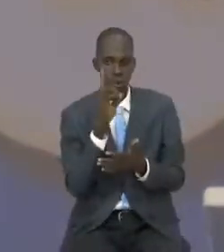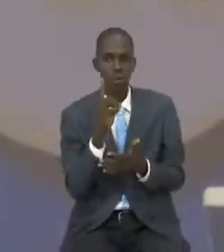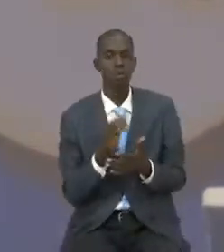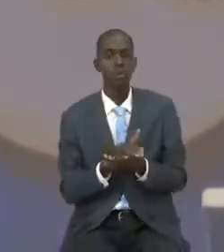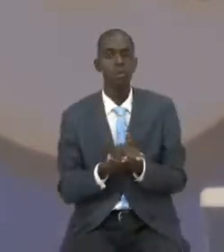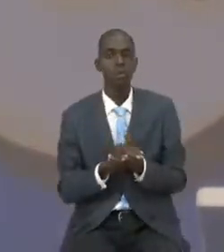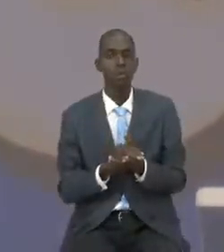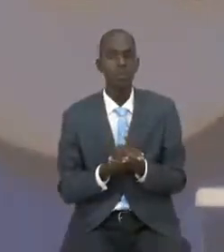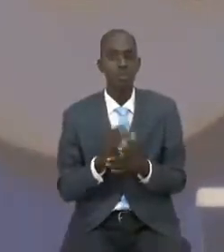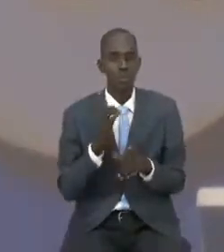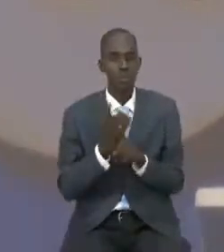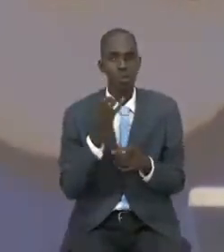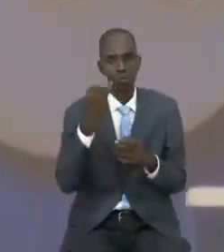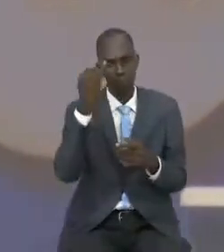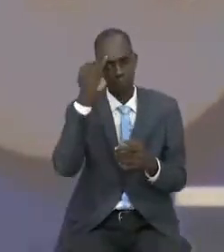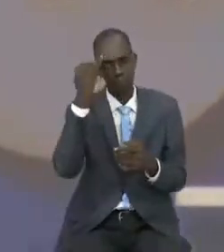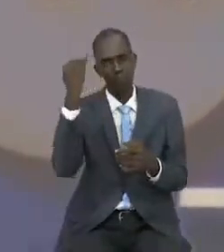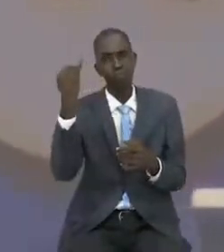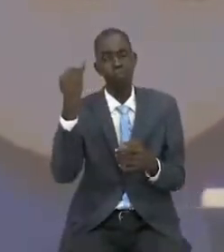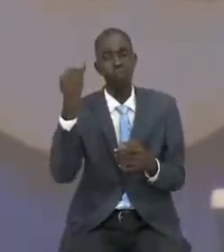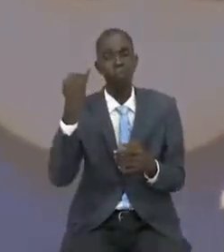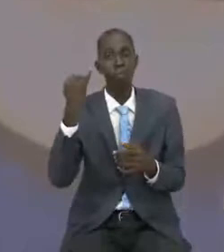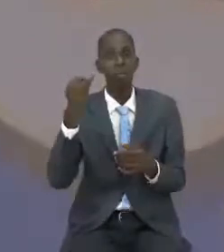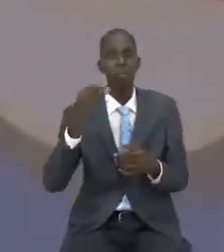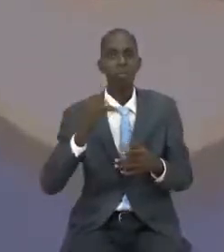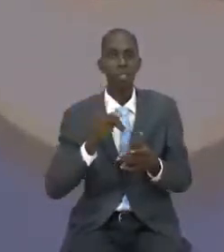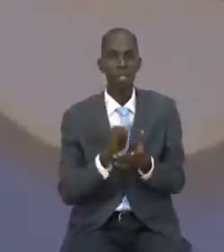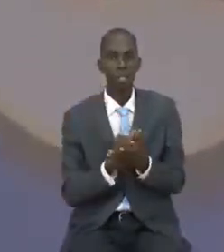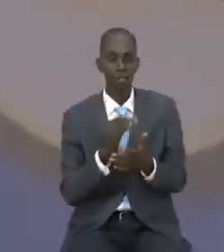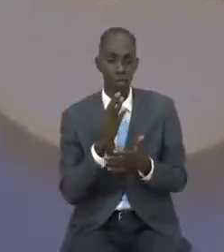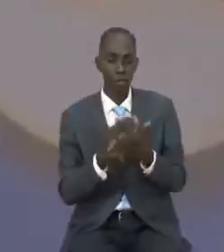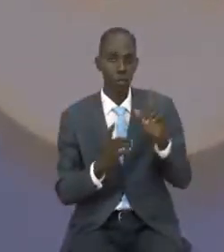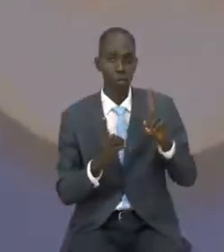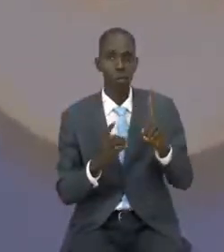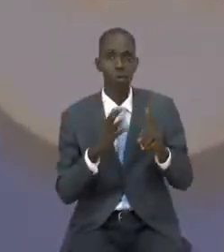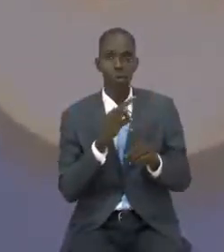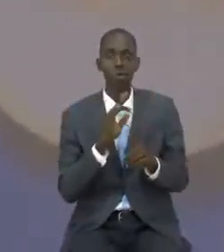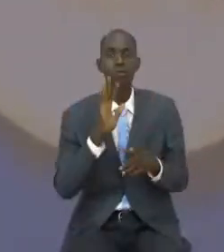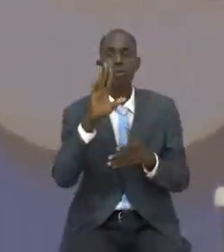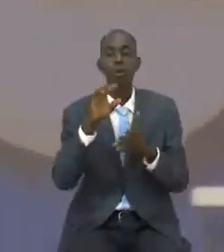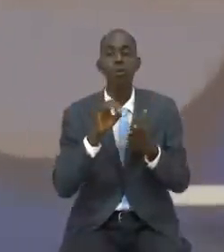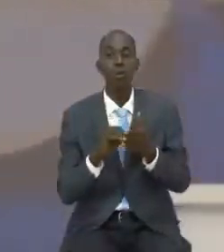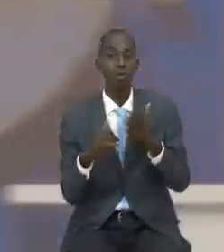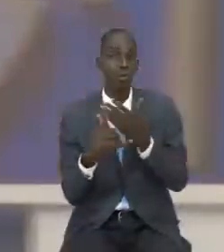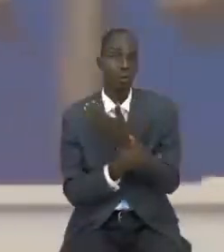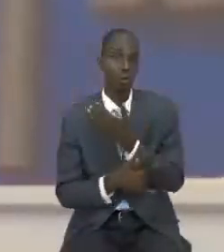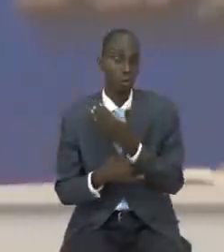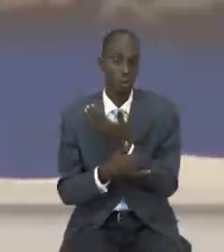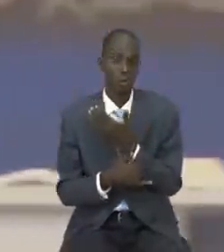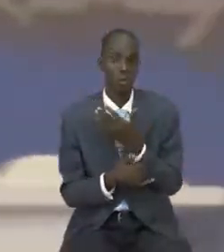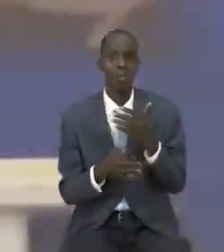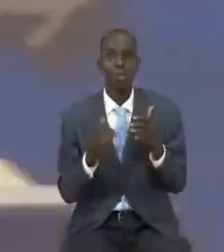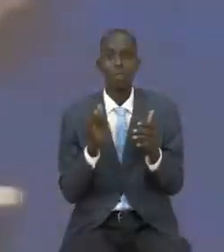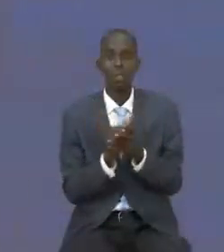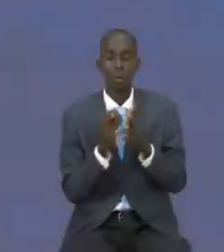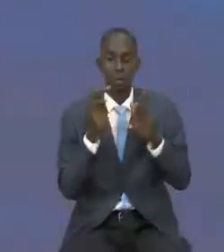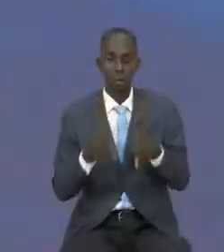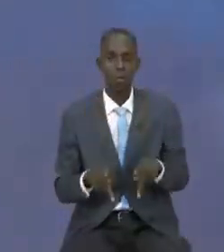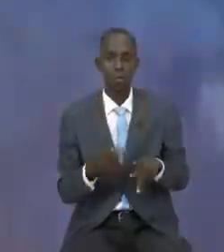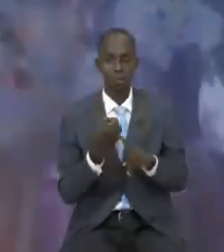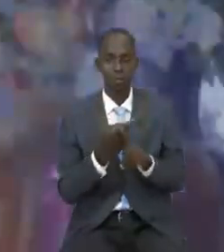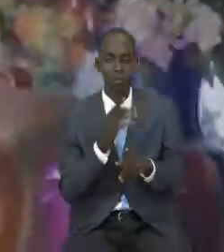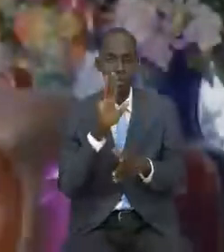native, a citizen of this country, your country. And that citizen traveled